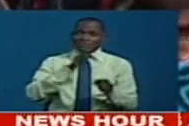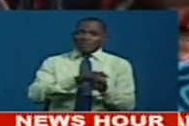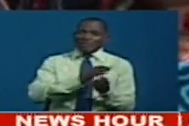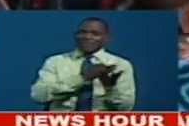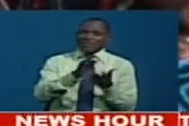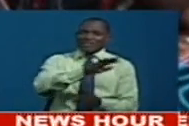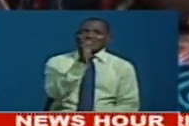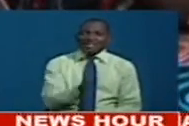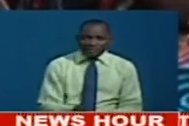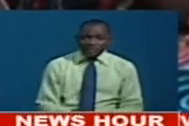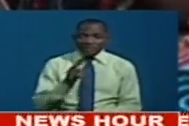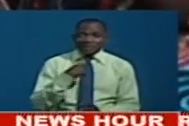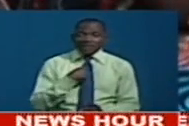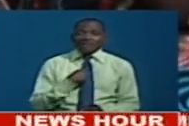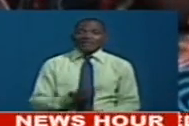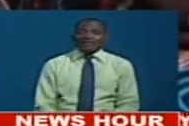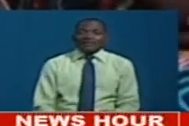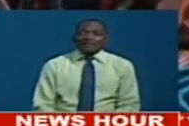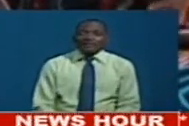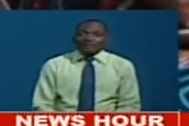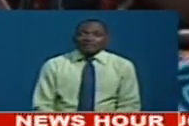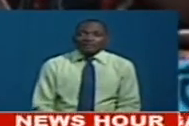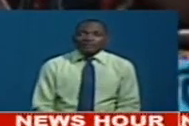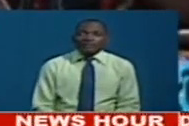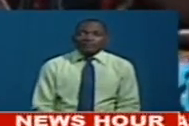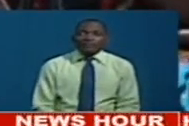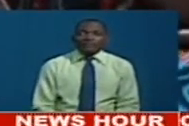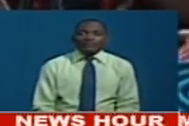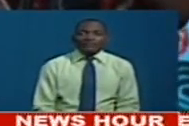you give them the chance, they can do it.